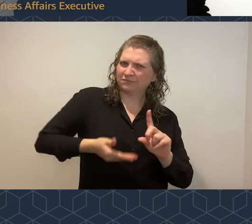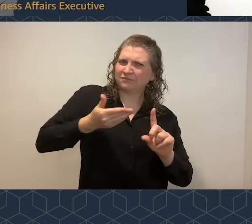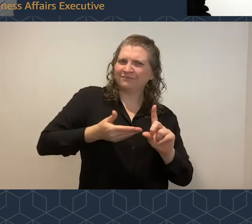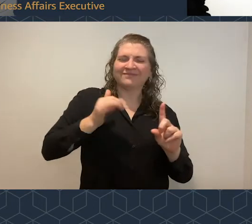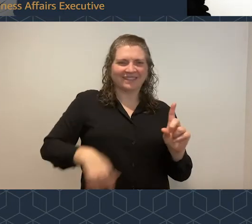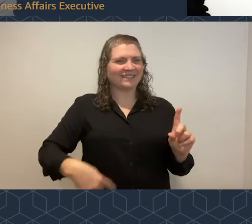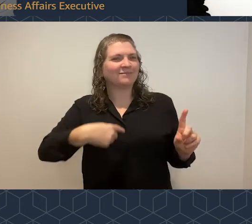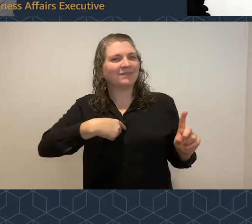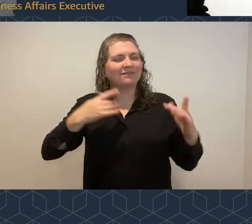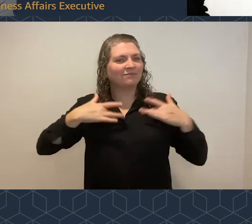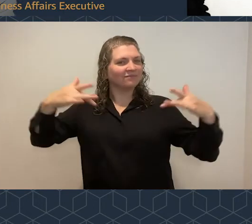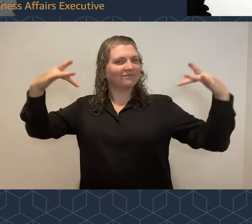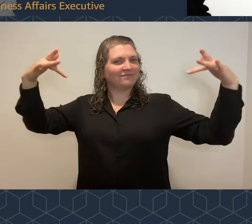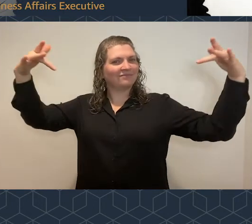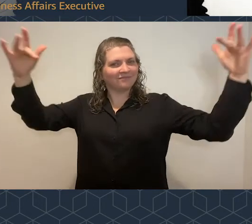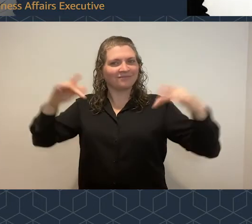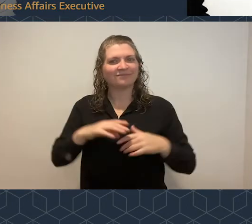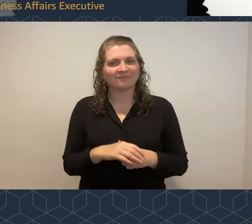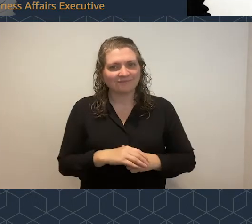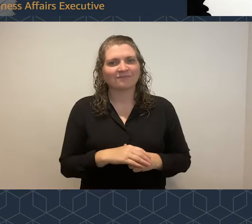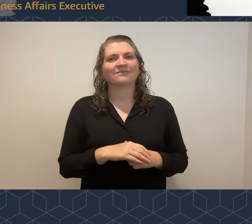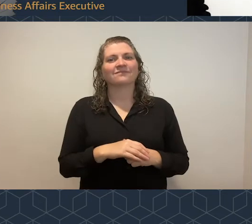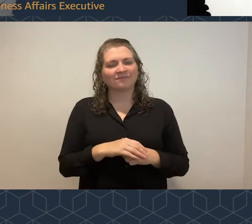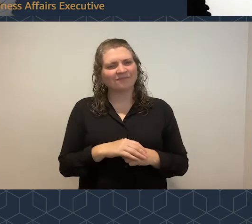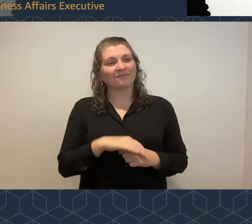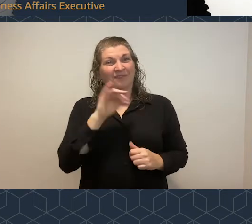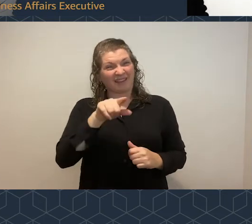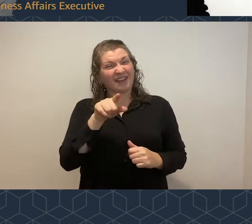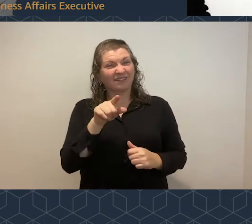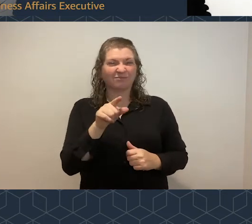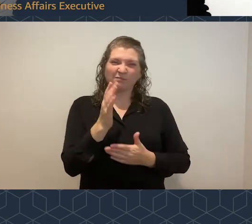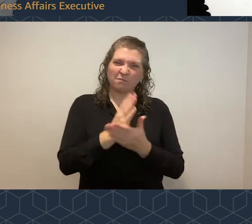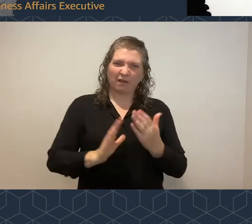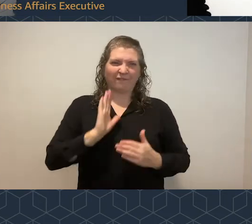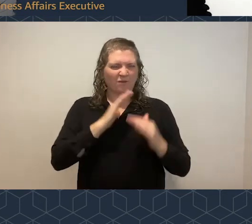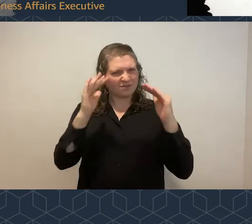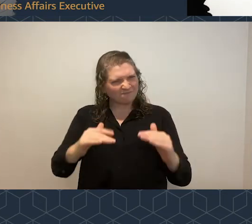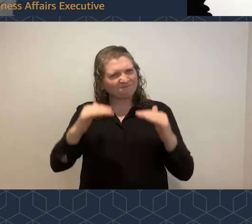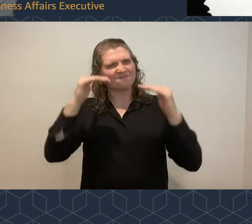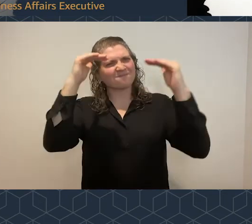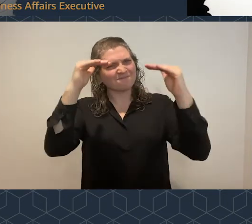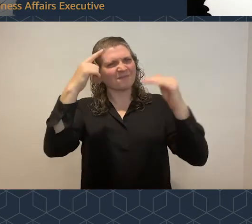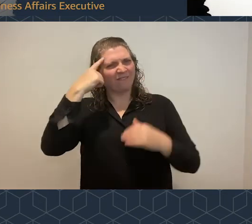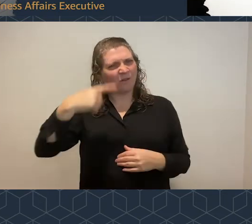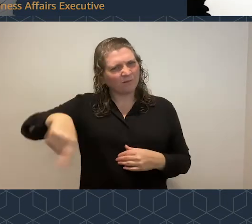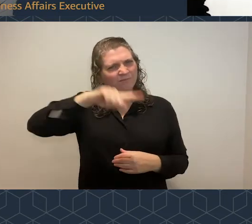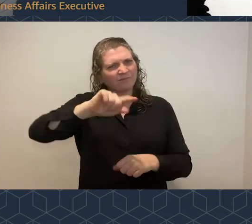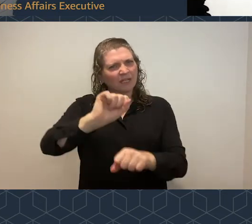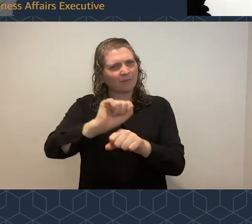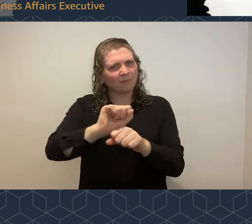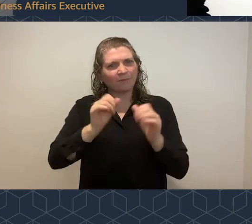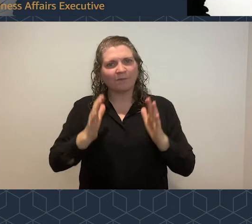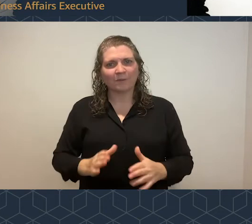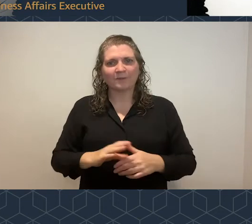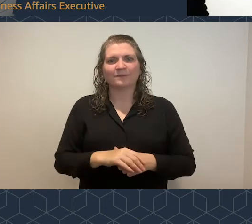organization to bring more diversity into our Bar Raiser in training and our Bar Raiser program, so that when